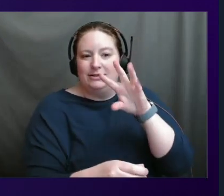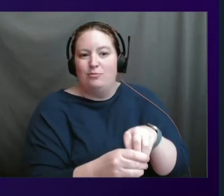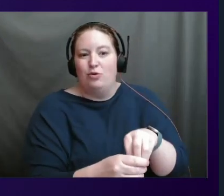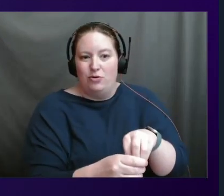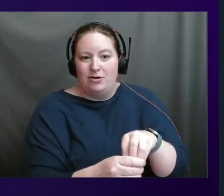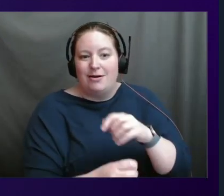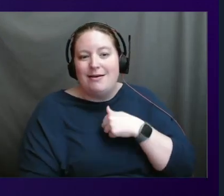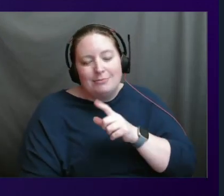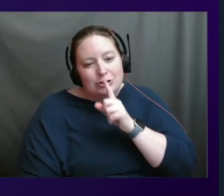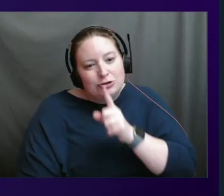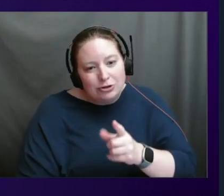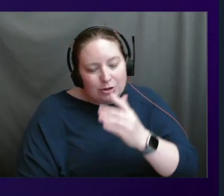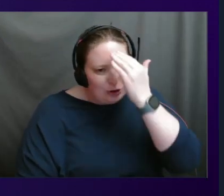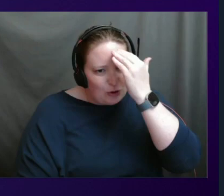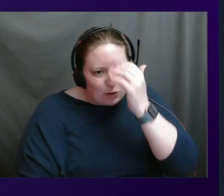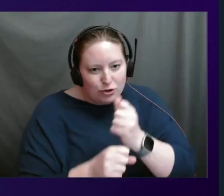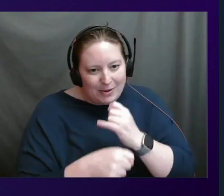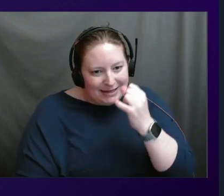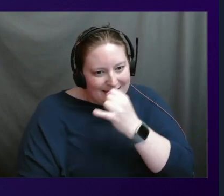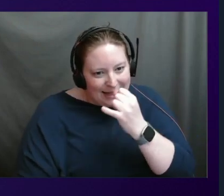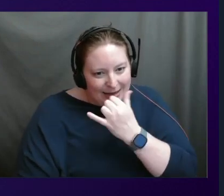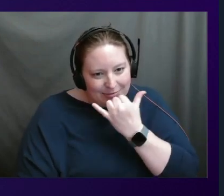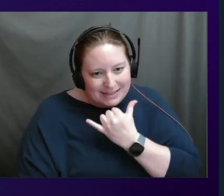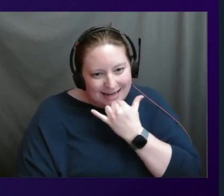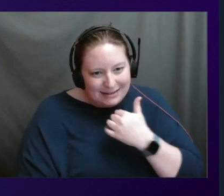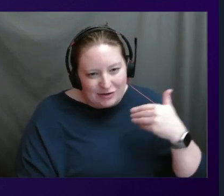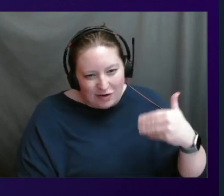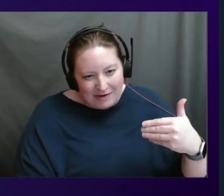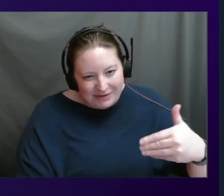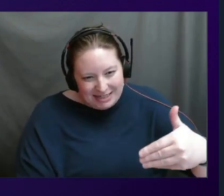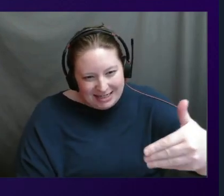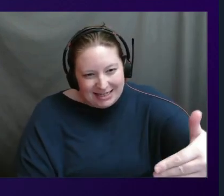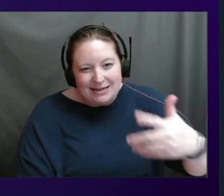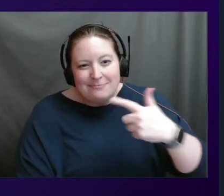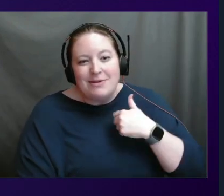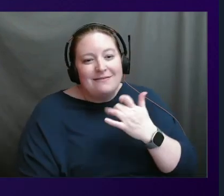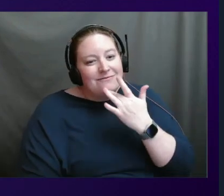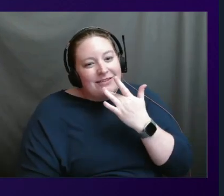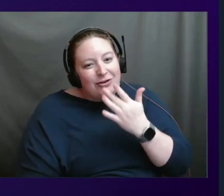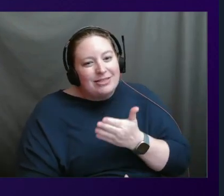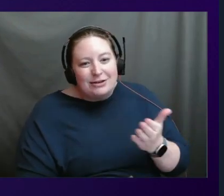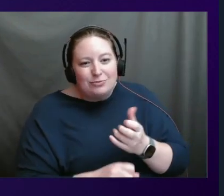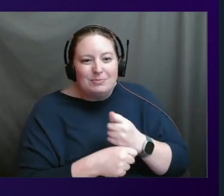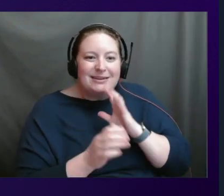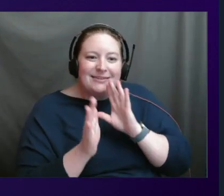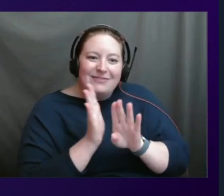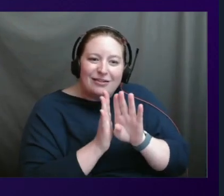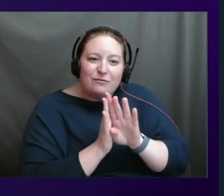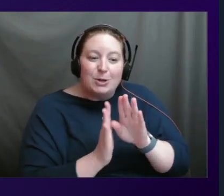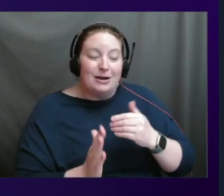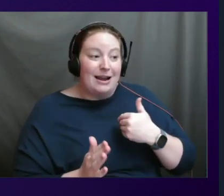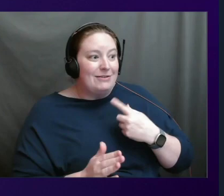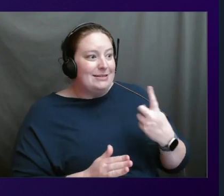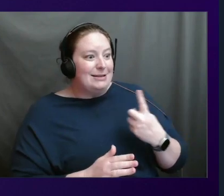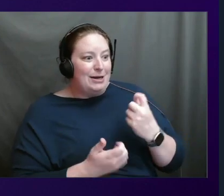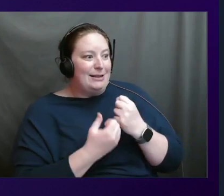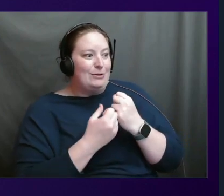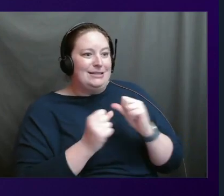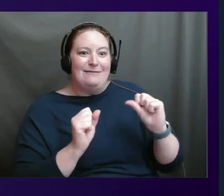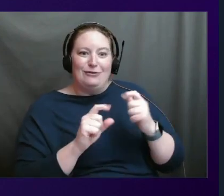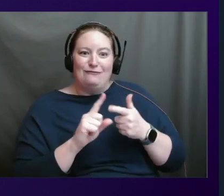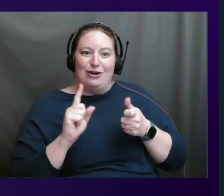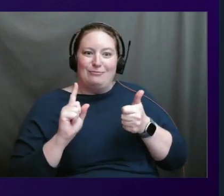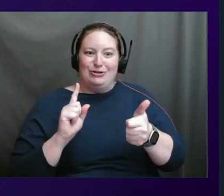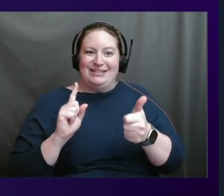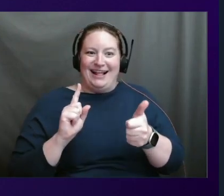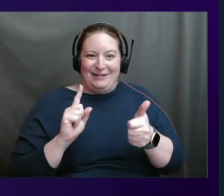to make silly mistakes often. It's my favorite thing about being a developer. So it's like, yeah, having a sidekick that will save you from yourself in a number of